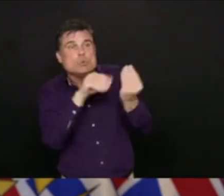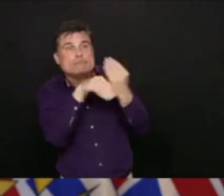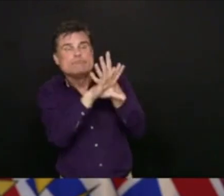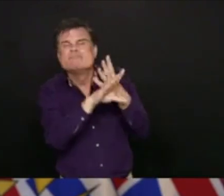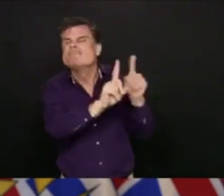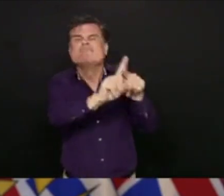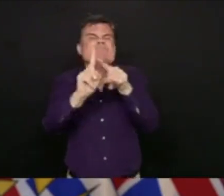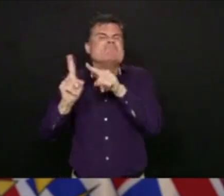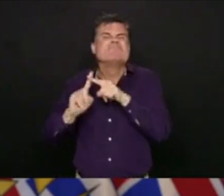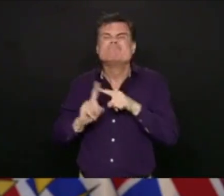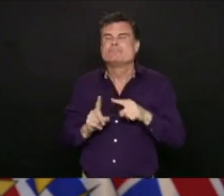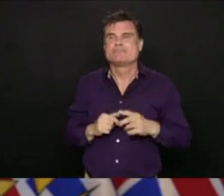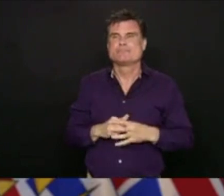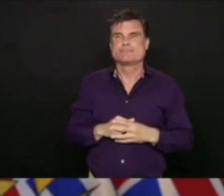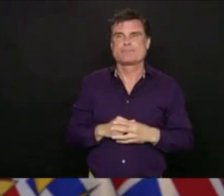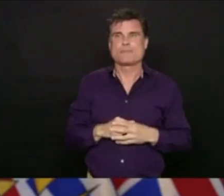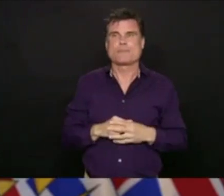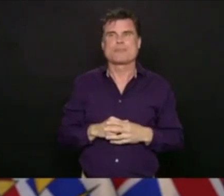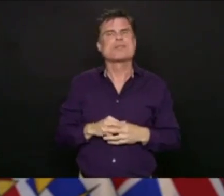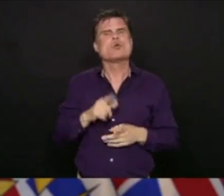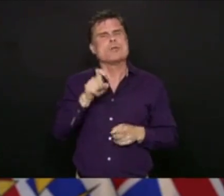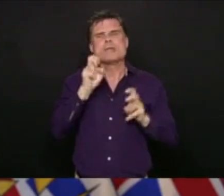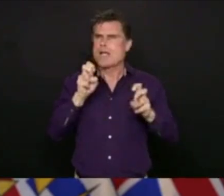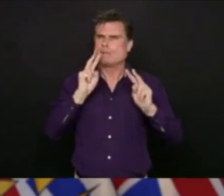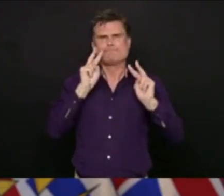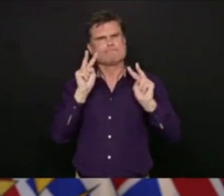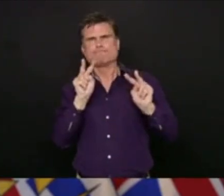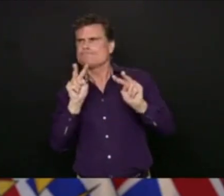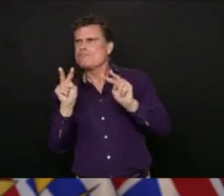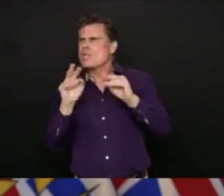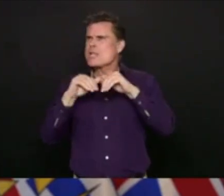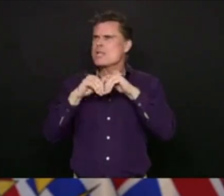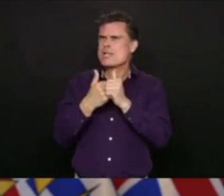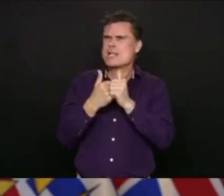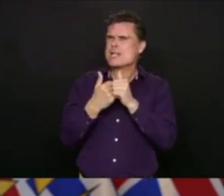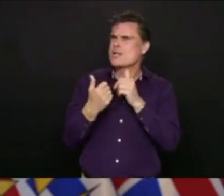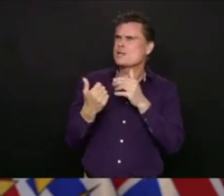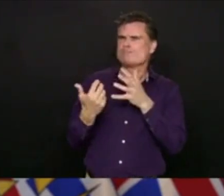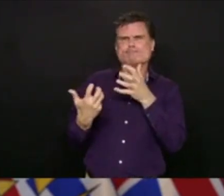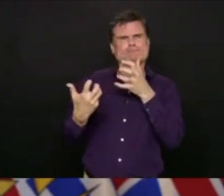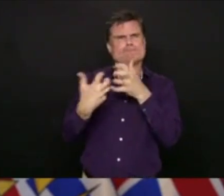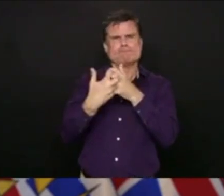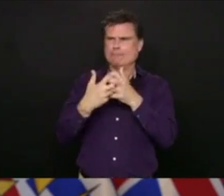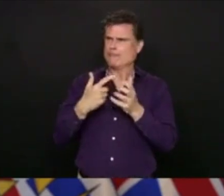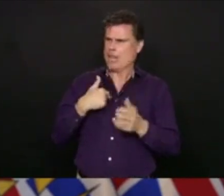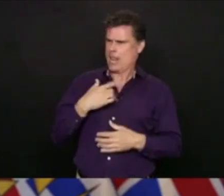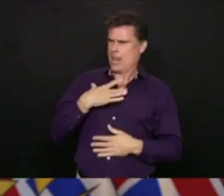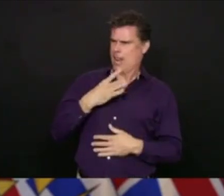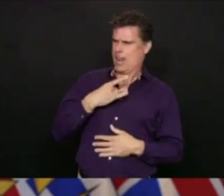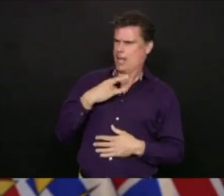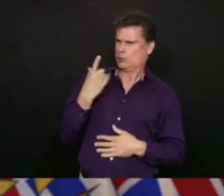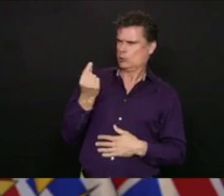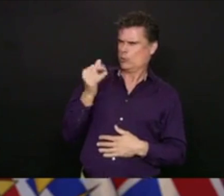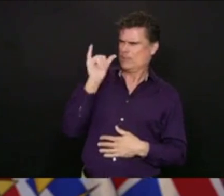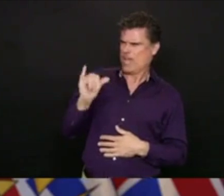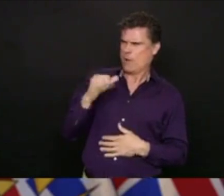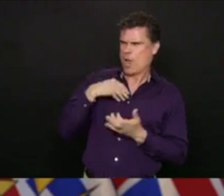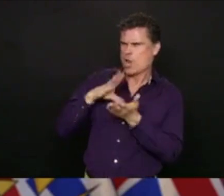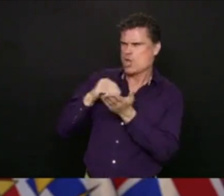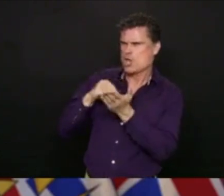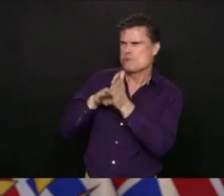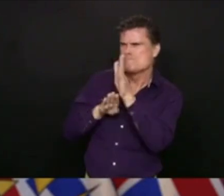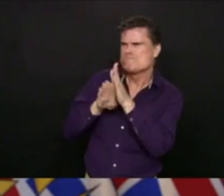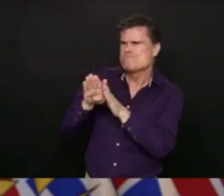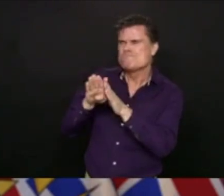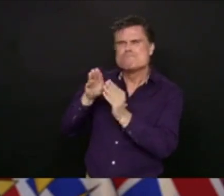that's okay. We'll get through this. Education is a team effort, and we are all committed